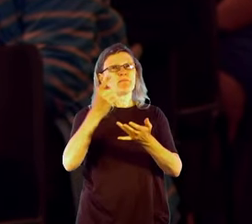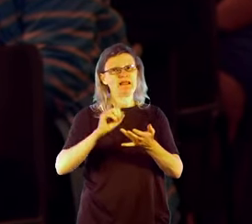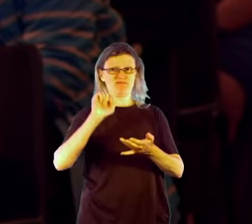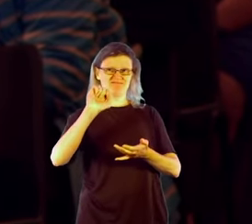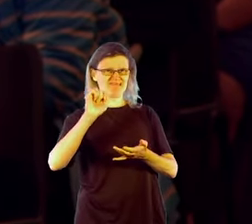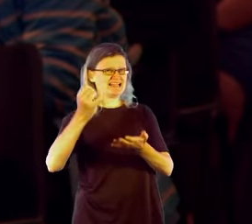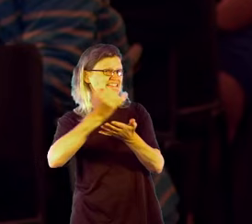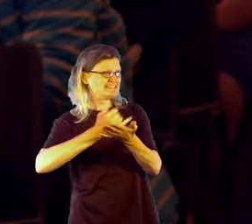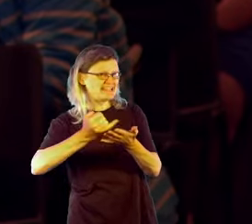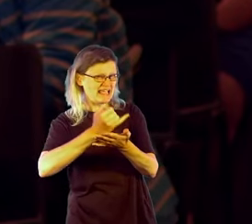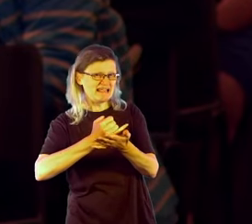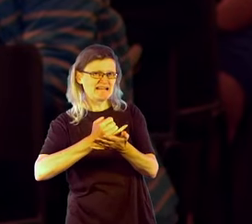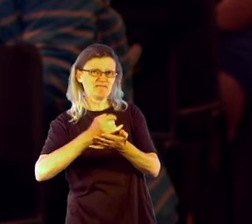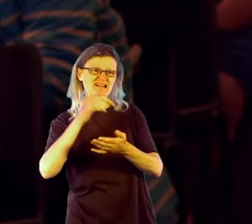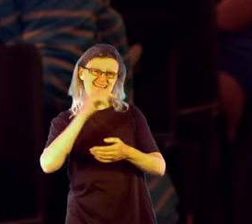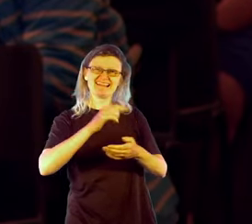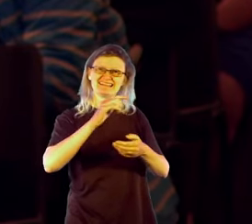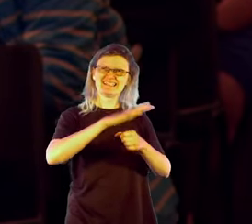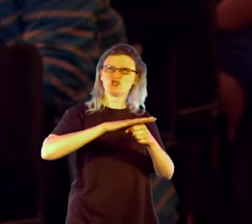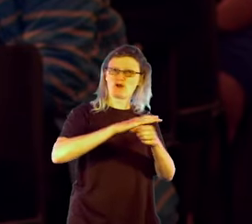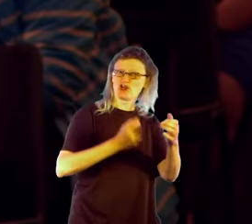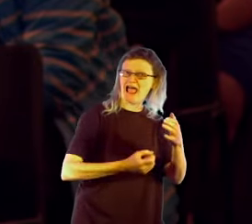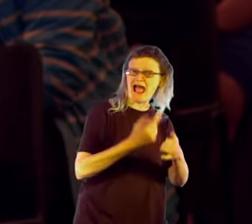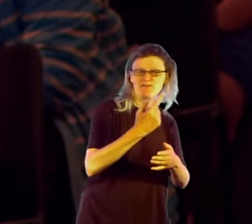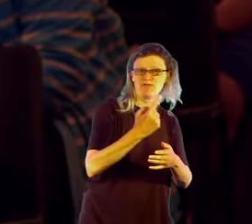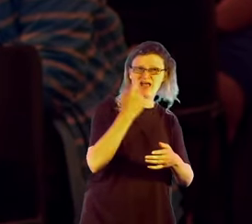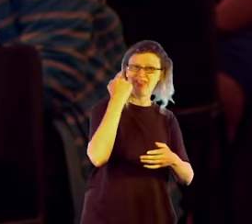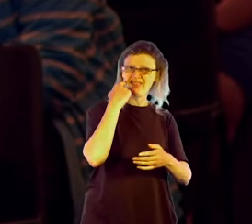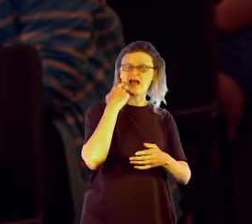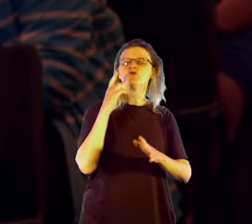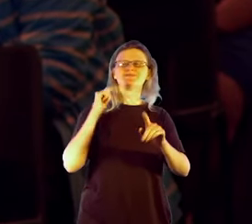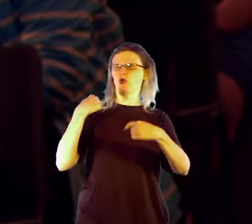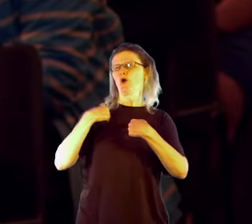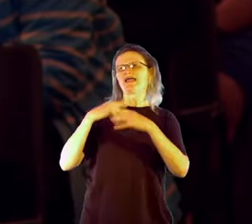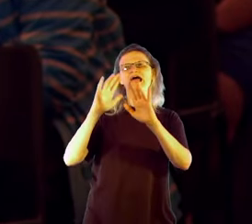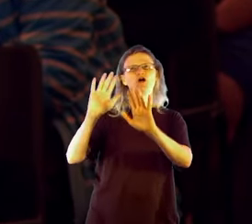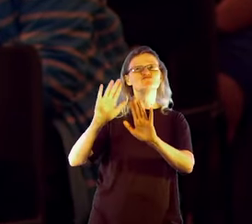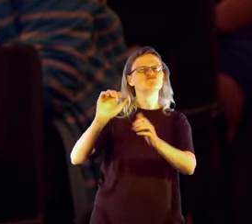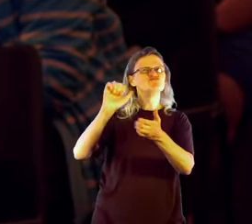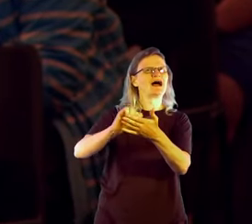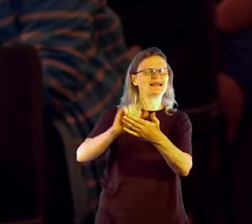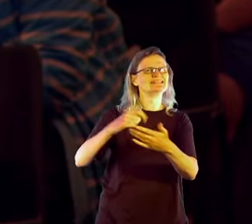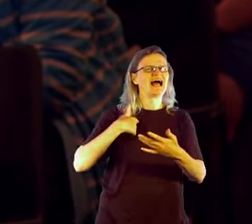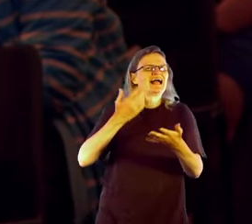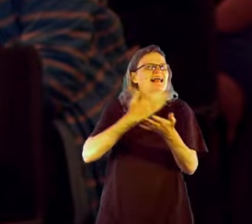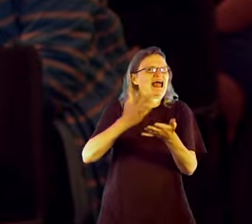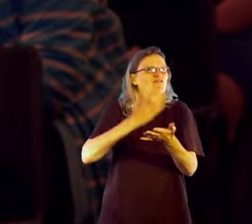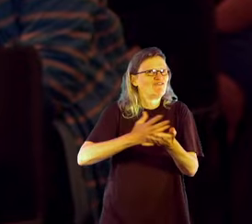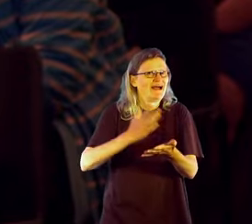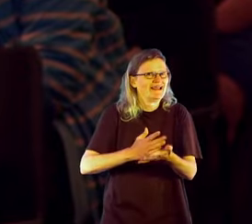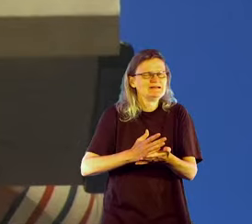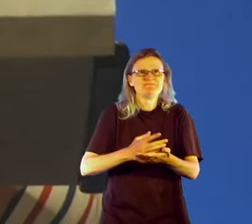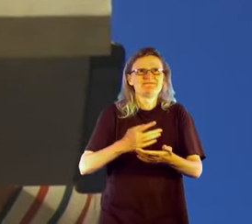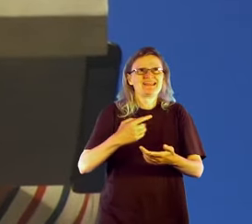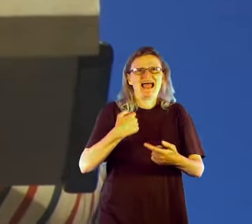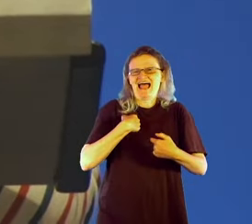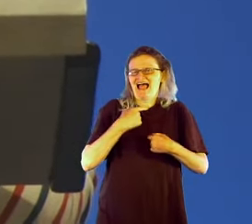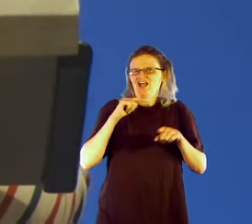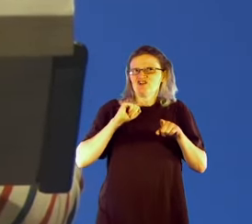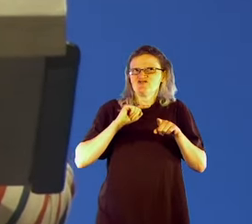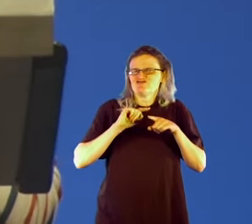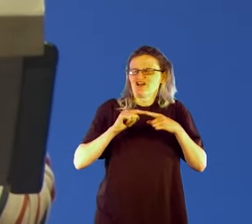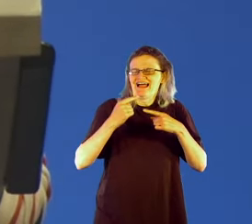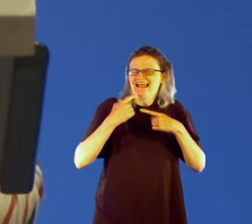has led to that situation. Yeah, can I clarify? Because I think you're right. I think you have misheard what I was trying to